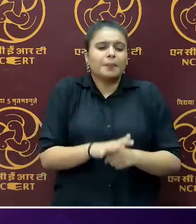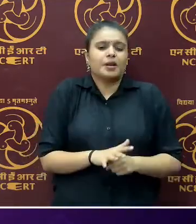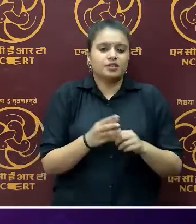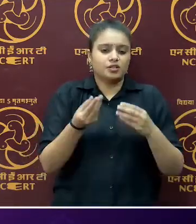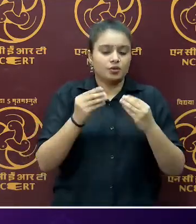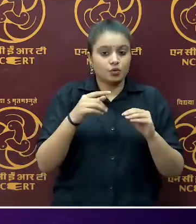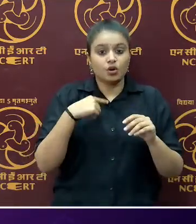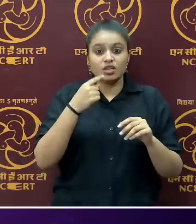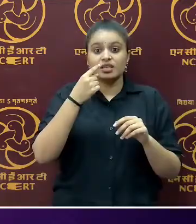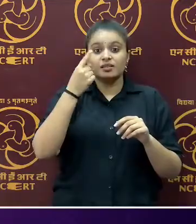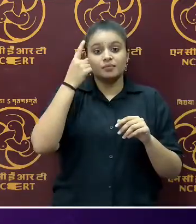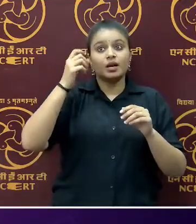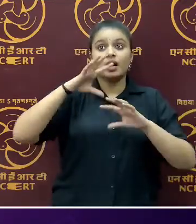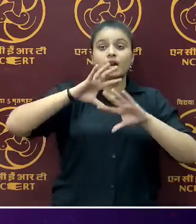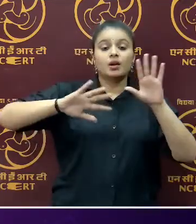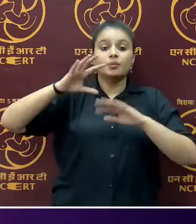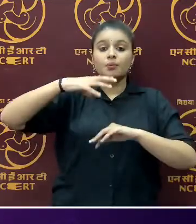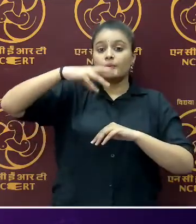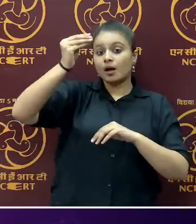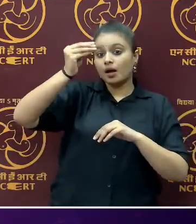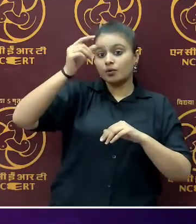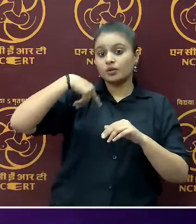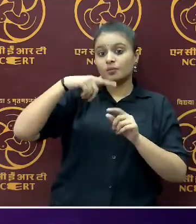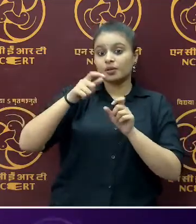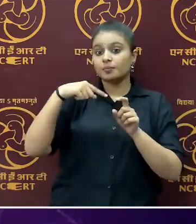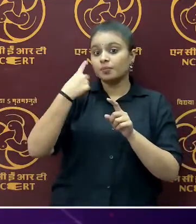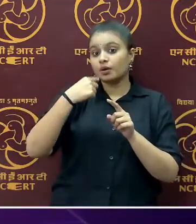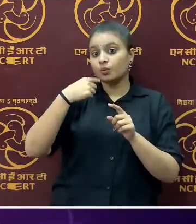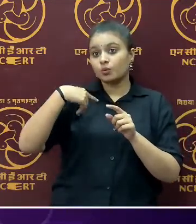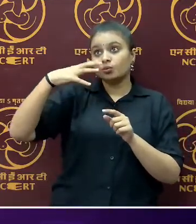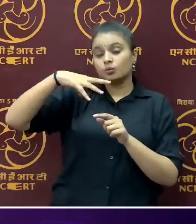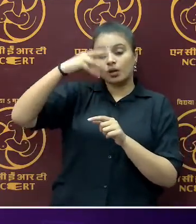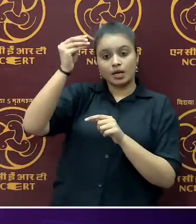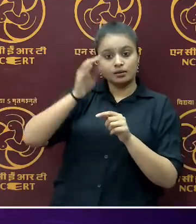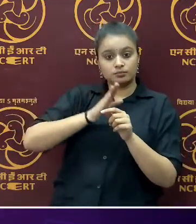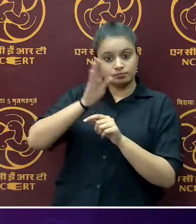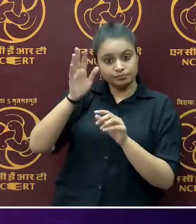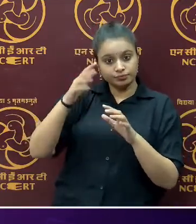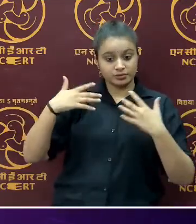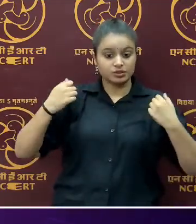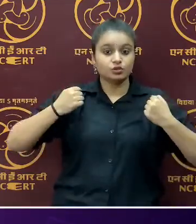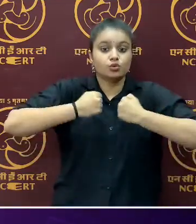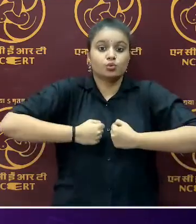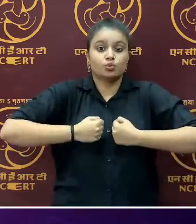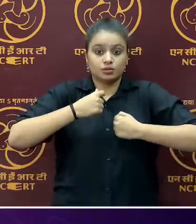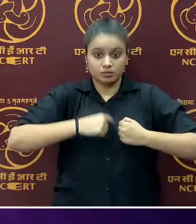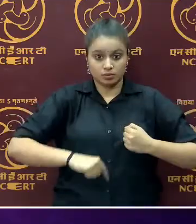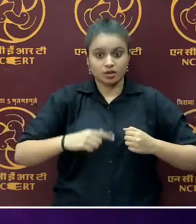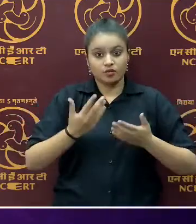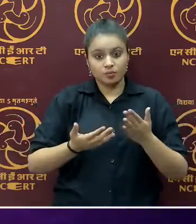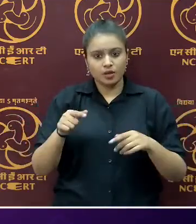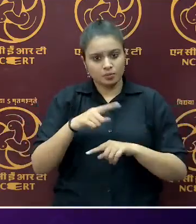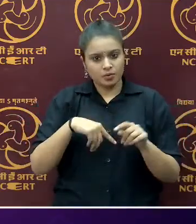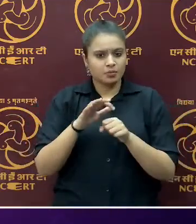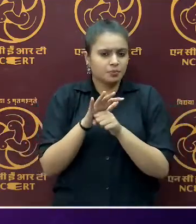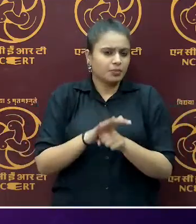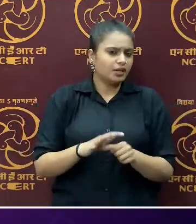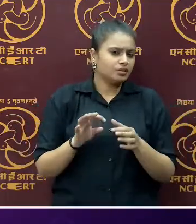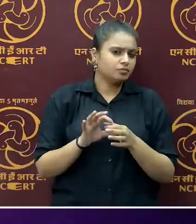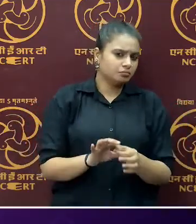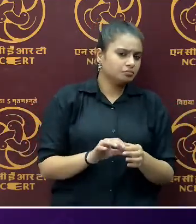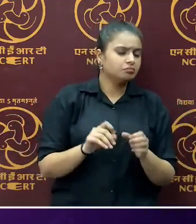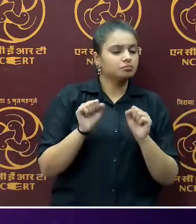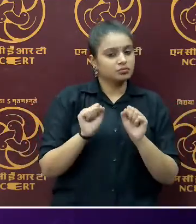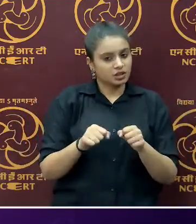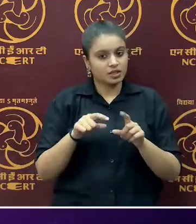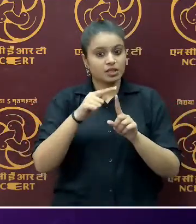in space we see that astronauts who are going to the space, they are wearing space suits. Again, I think it is to tackle the pressure only. Pressure also,